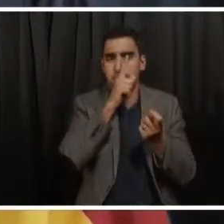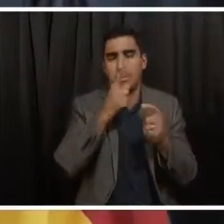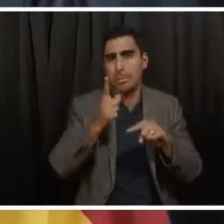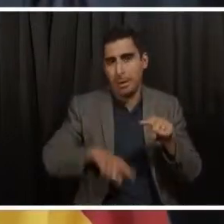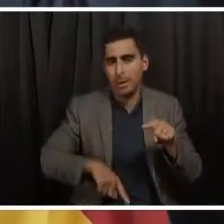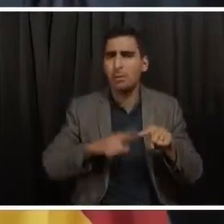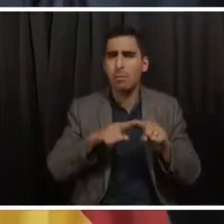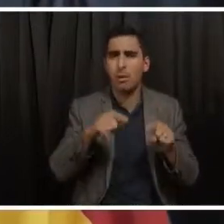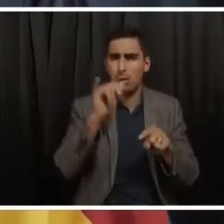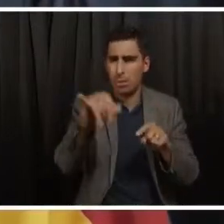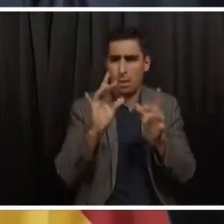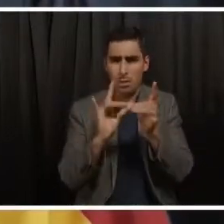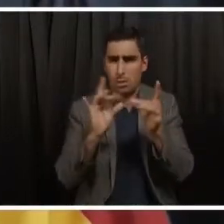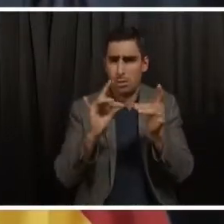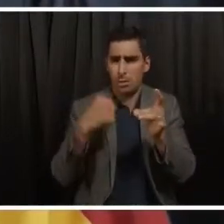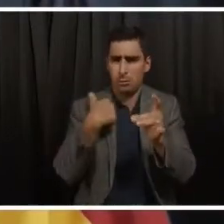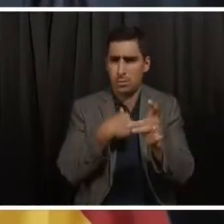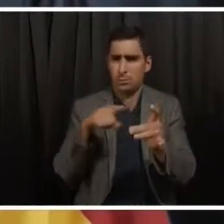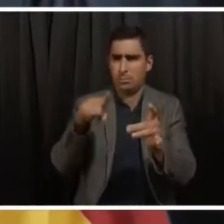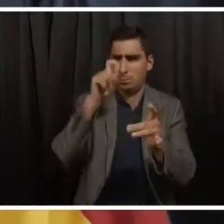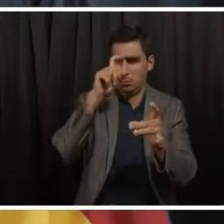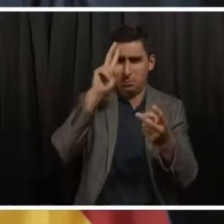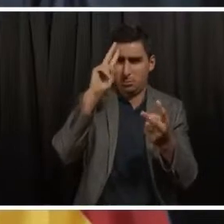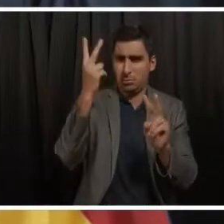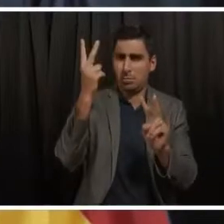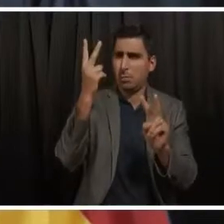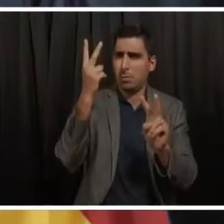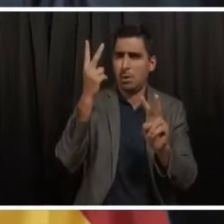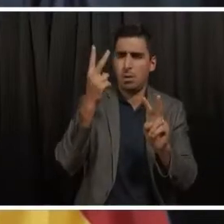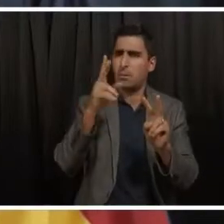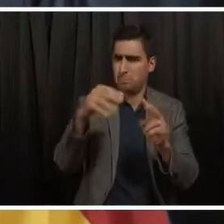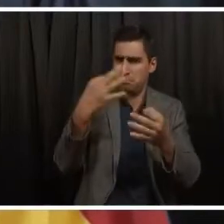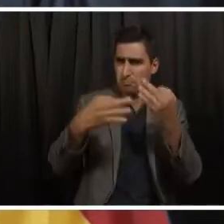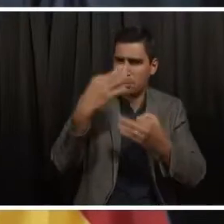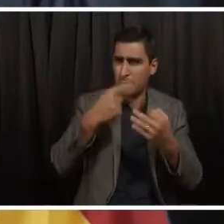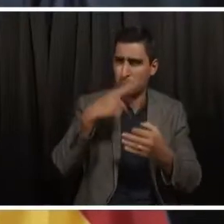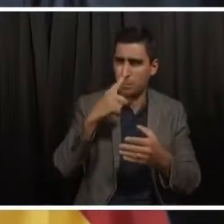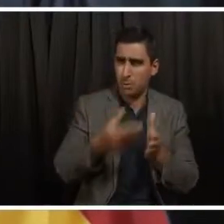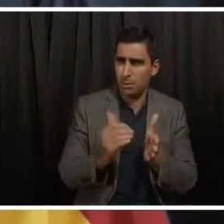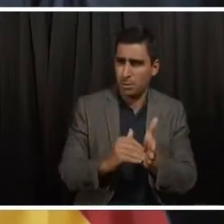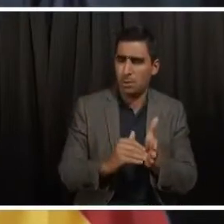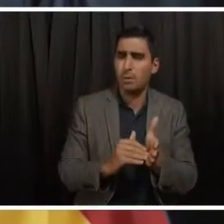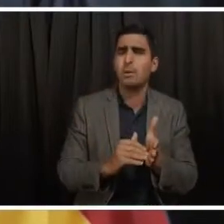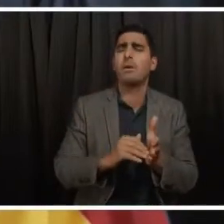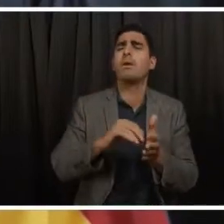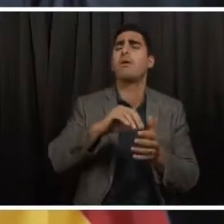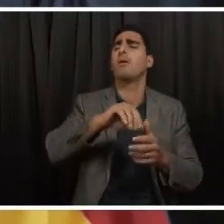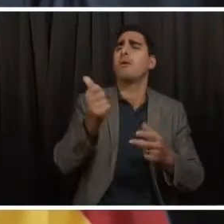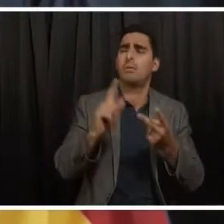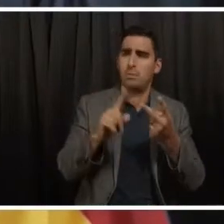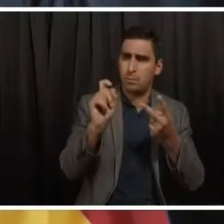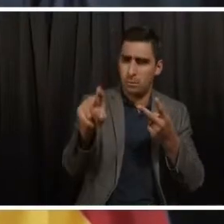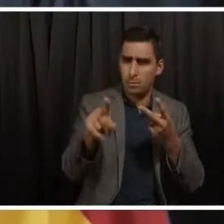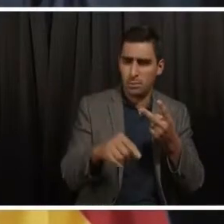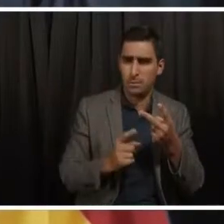people understand that or think of that? And my other question is with